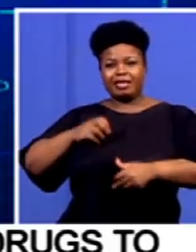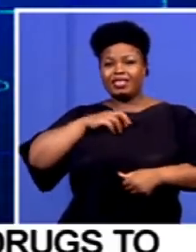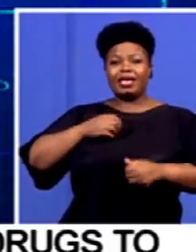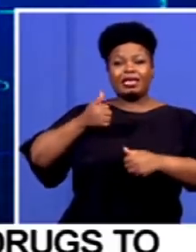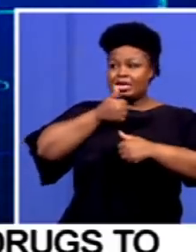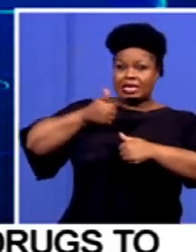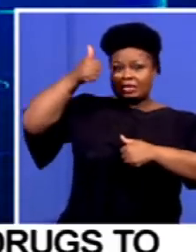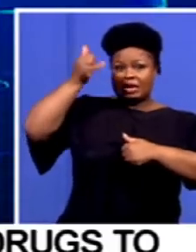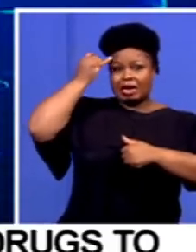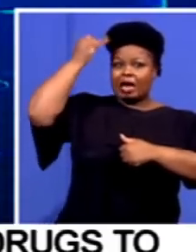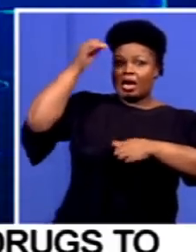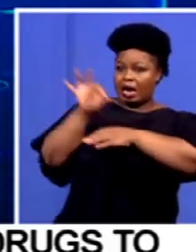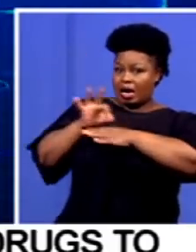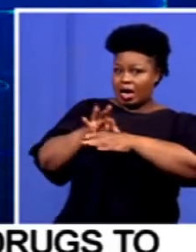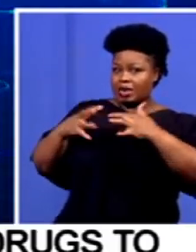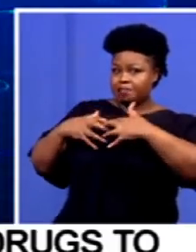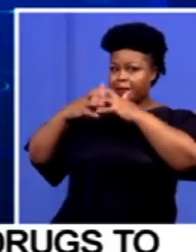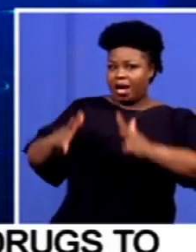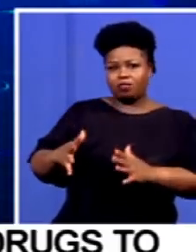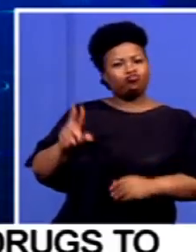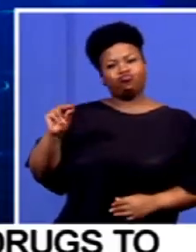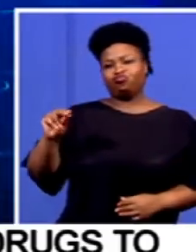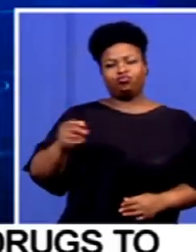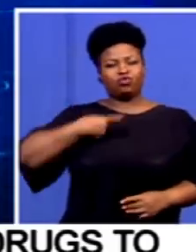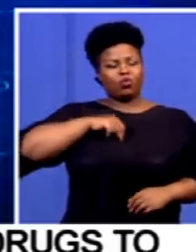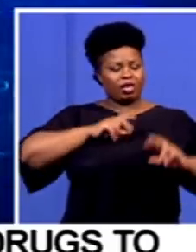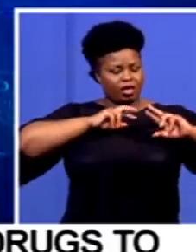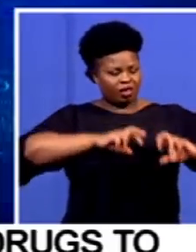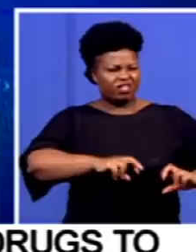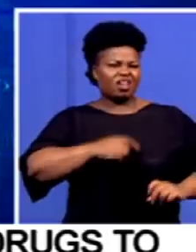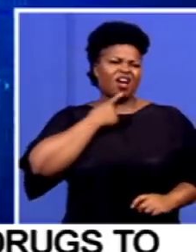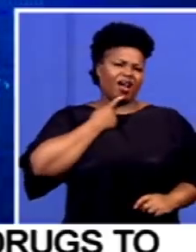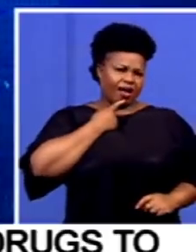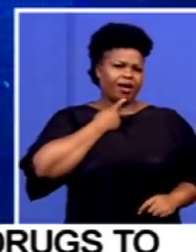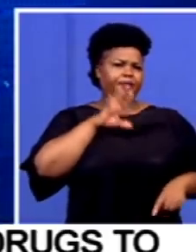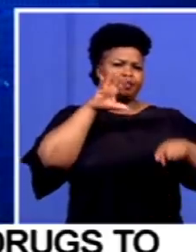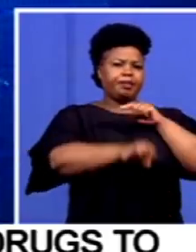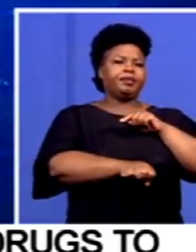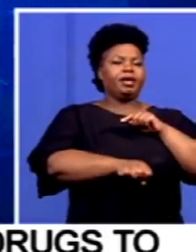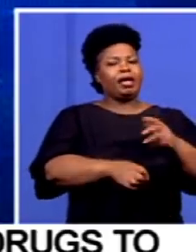kingpin. And when we investigate, we find that it does go